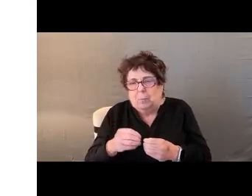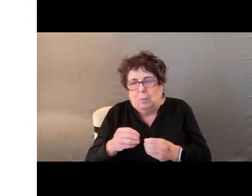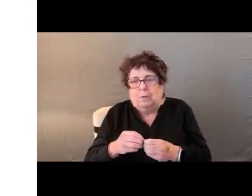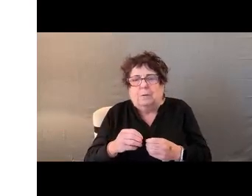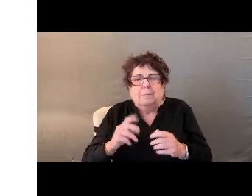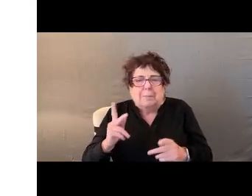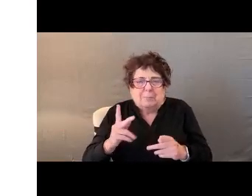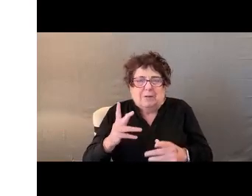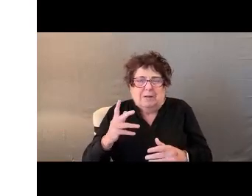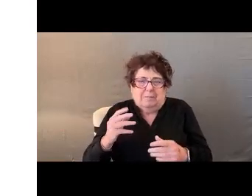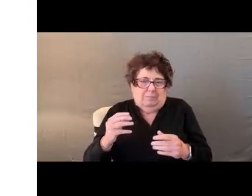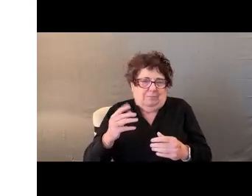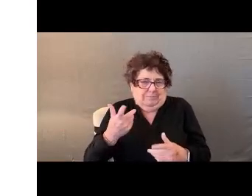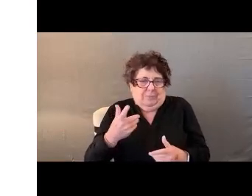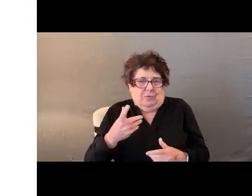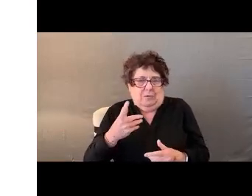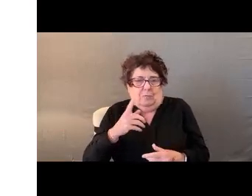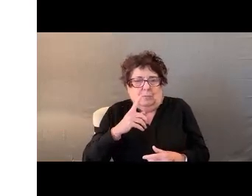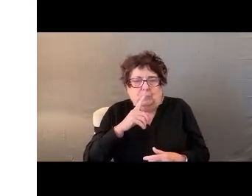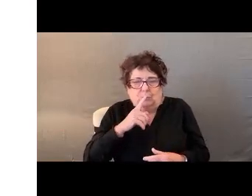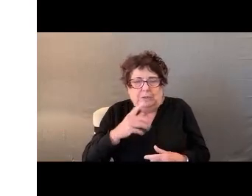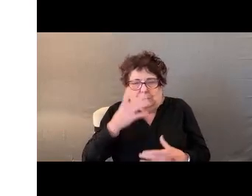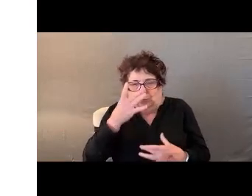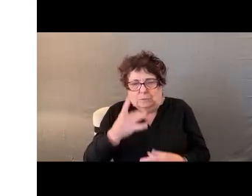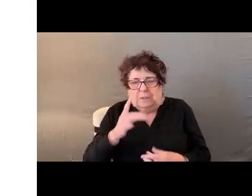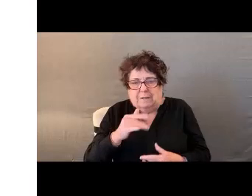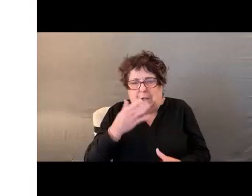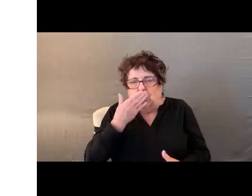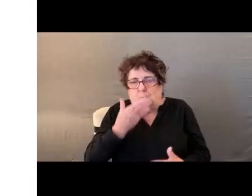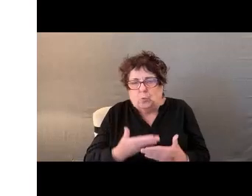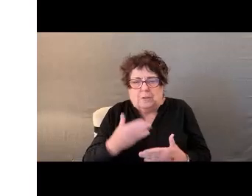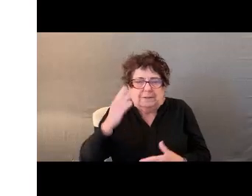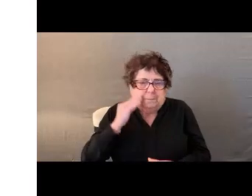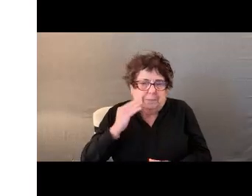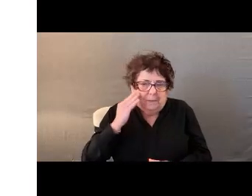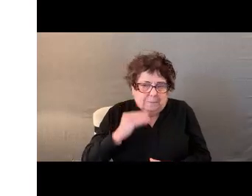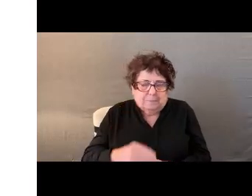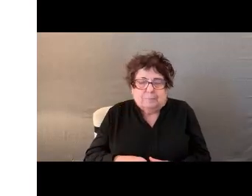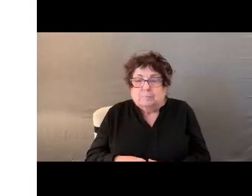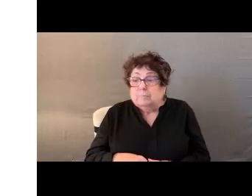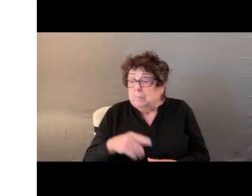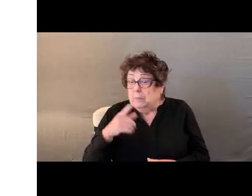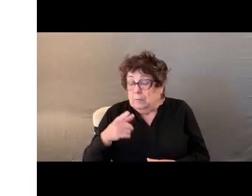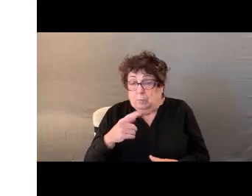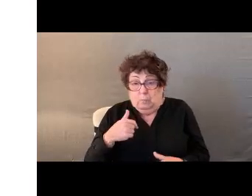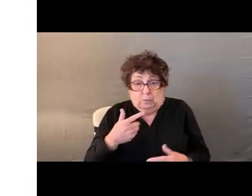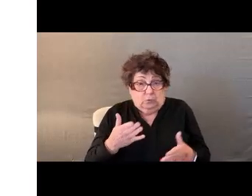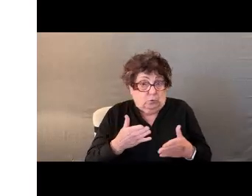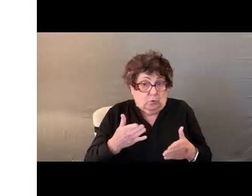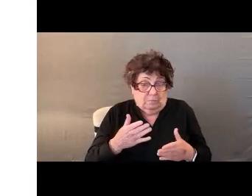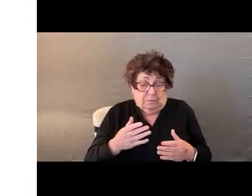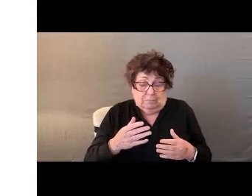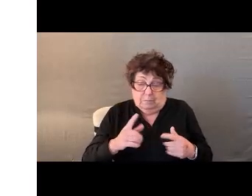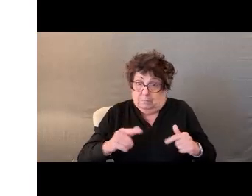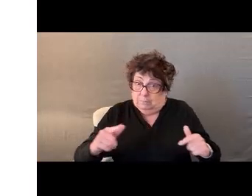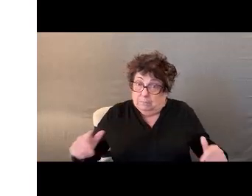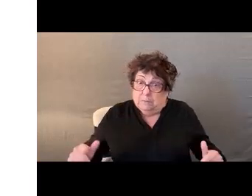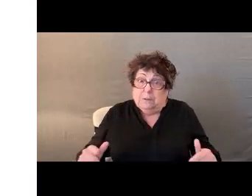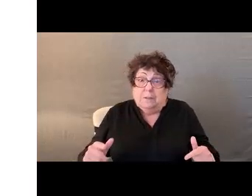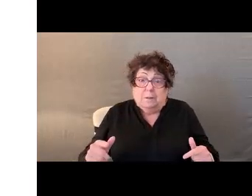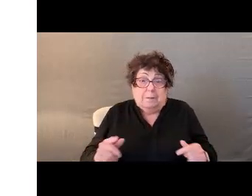for, is for the people that we serve in the different realms where we're involved. So investing that time